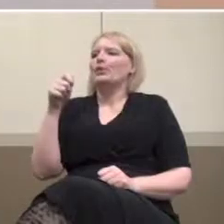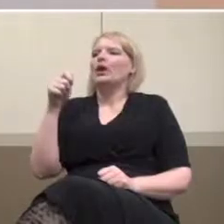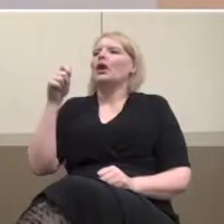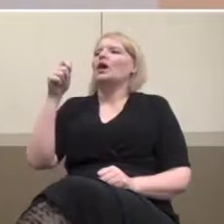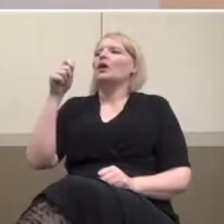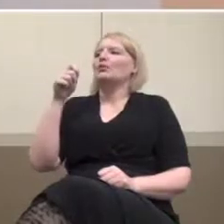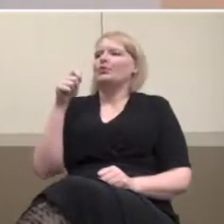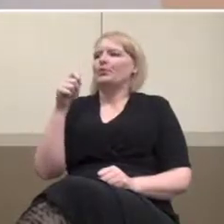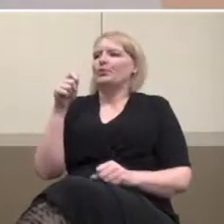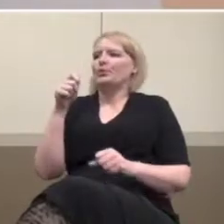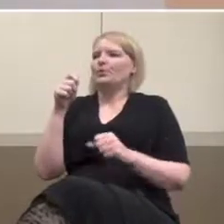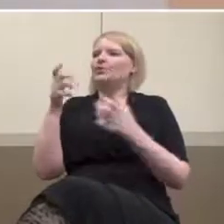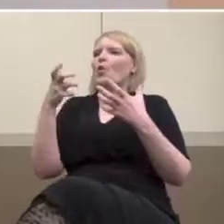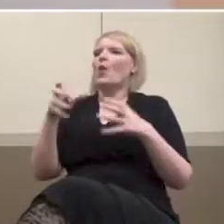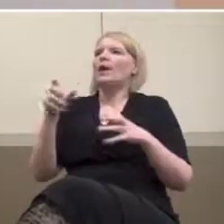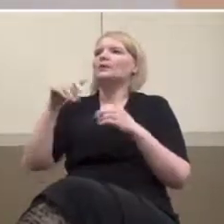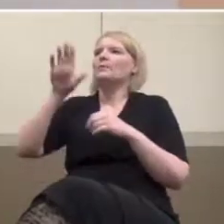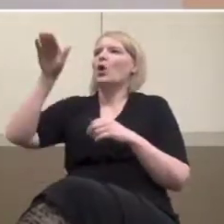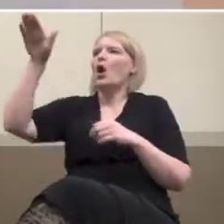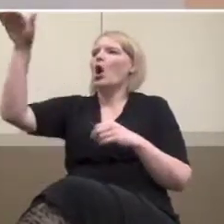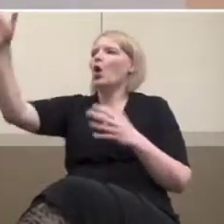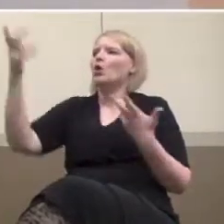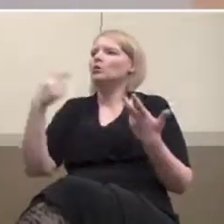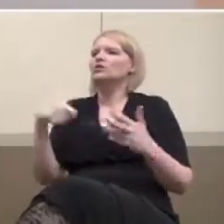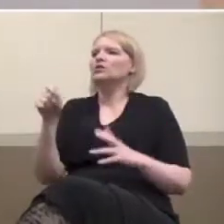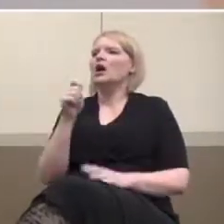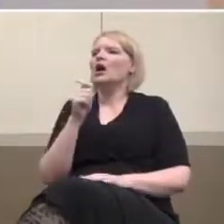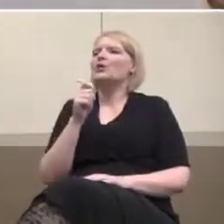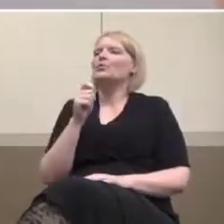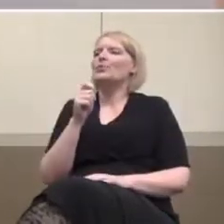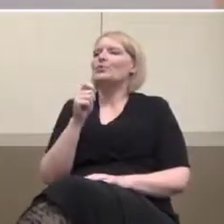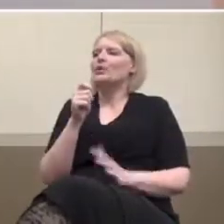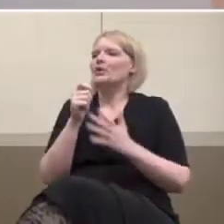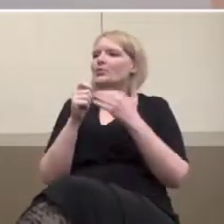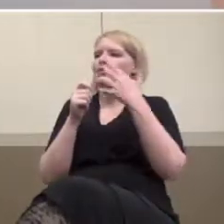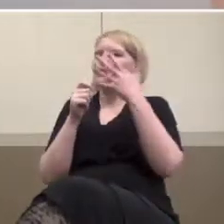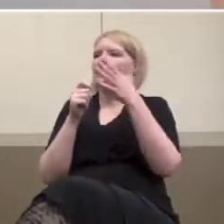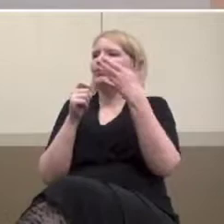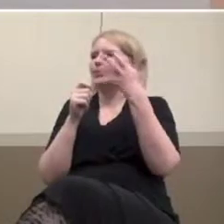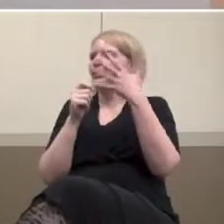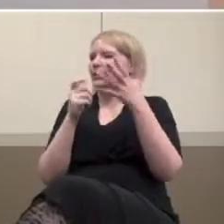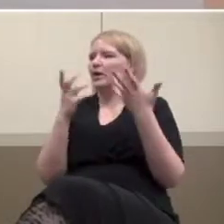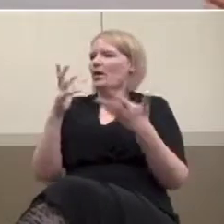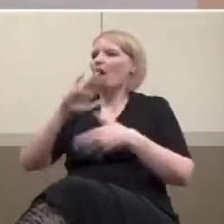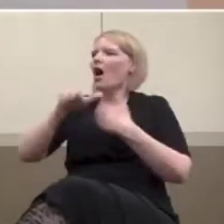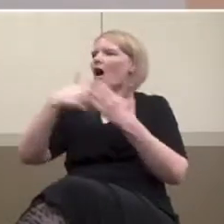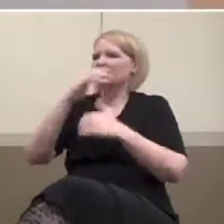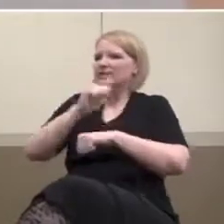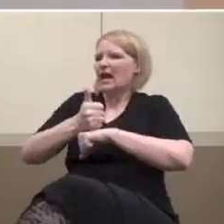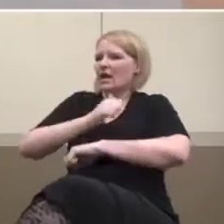hands, but just some nice calming breaths. And so I had those things all set up on a desk for her, and she could choose what she wanted to